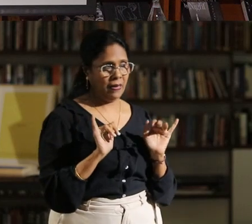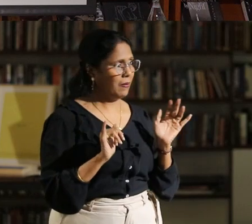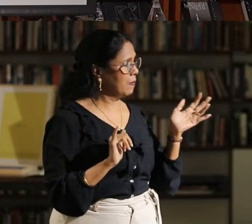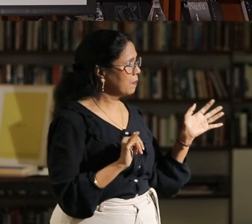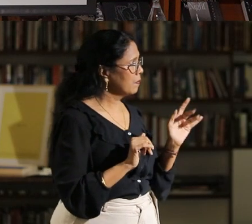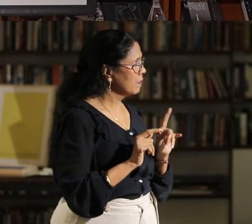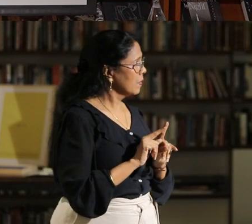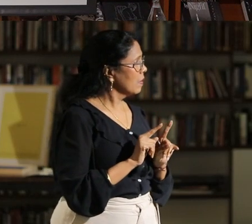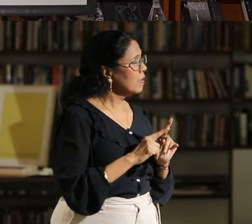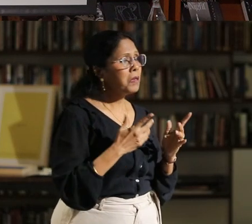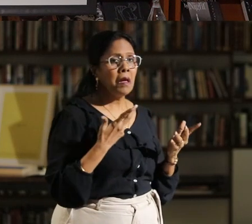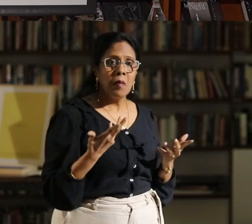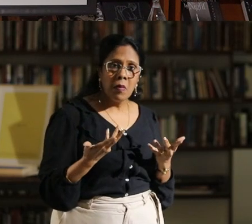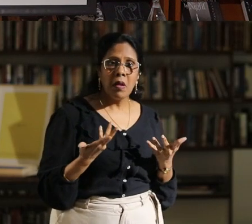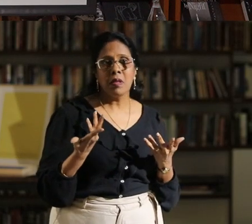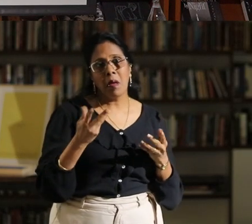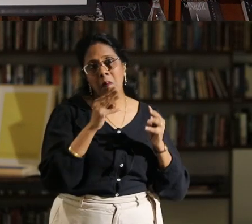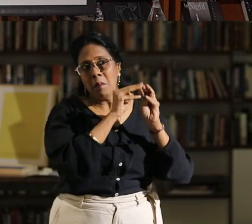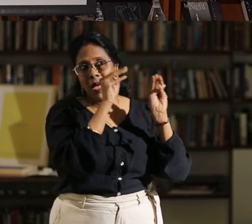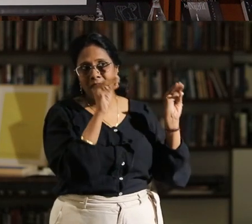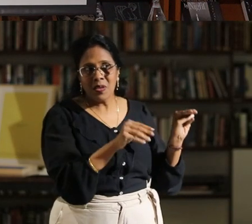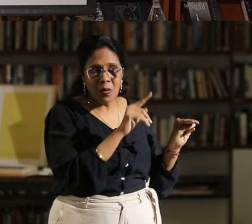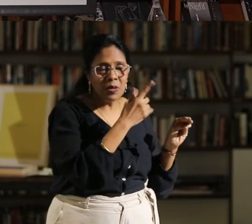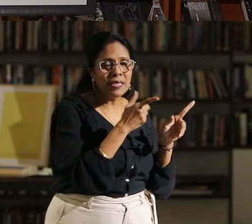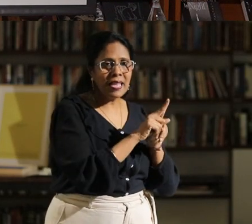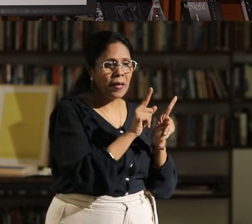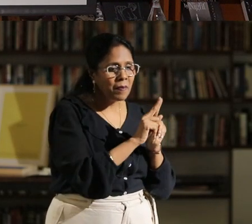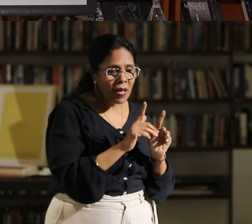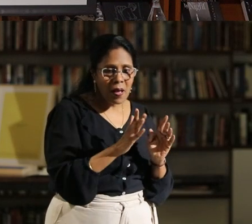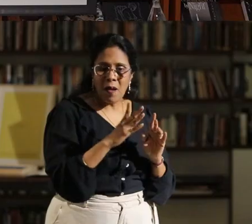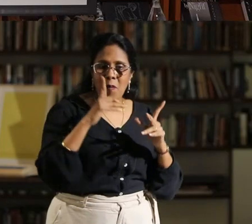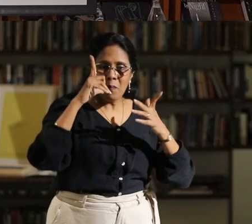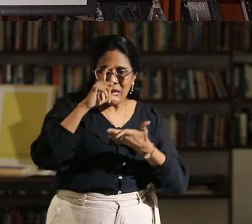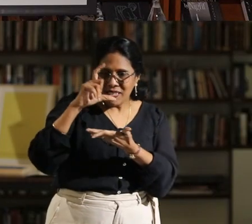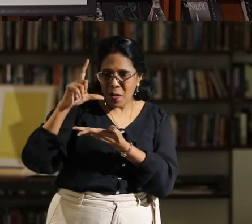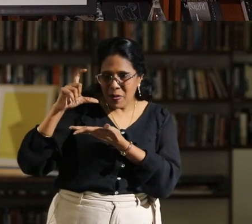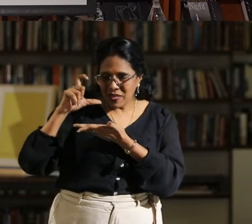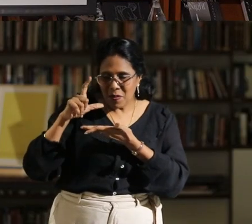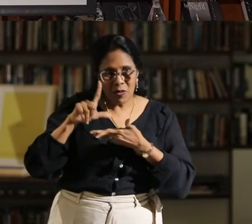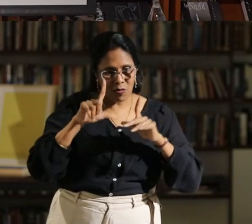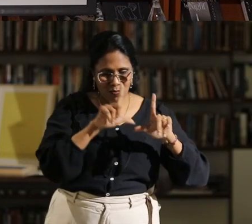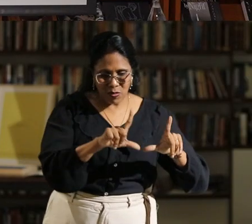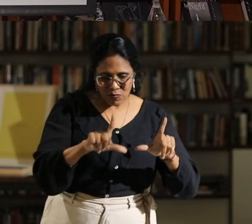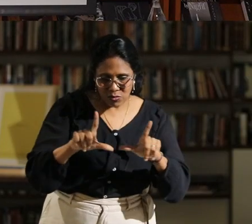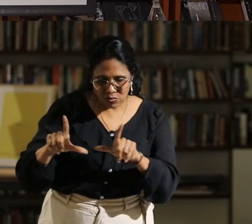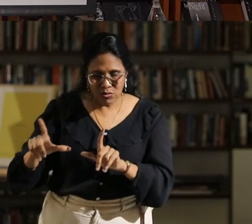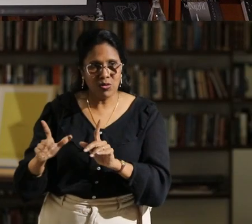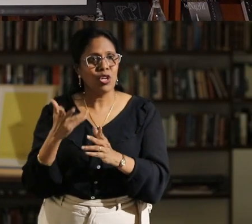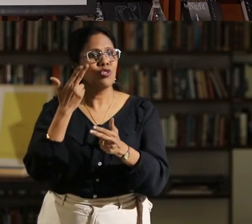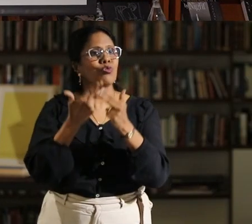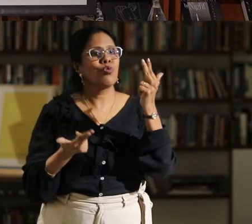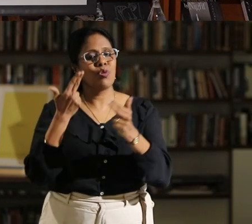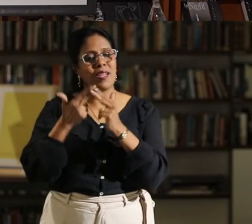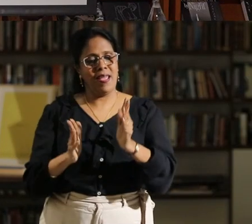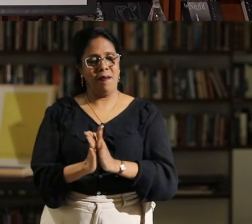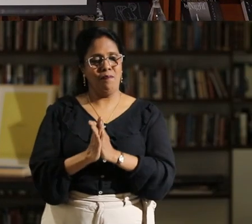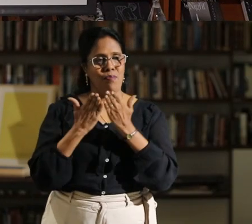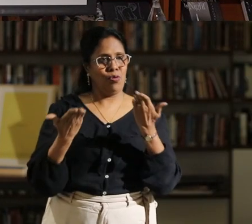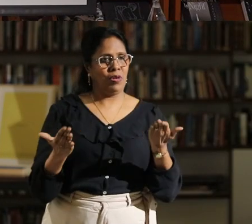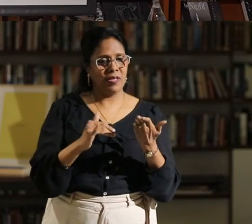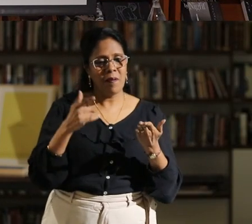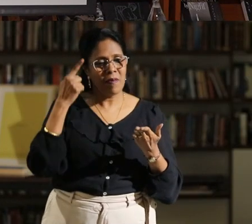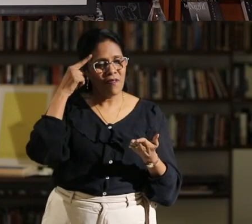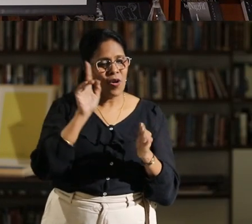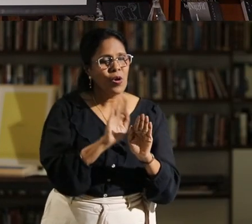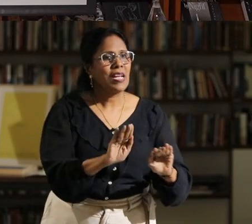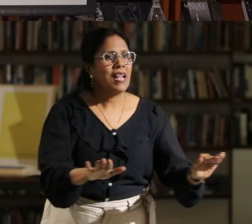various of these museums is actually create picture storybooks for kids as supplementary reading material. But